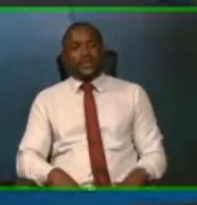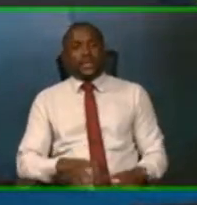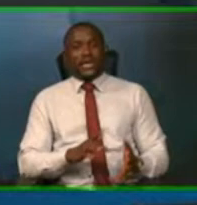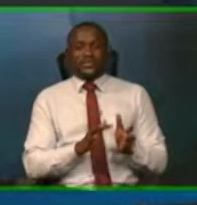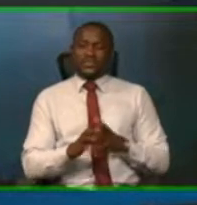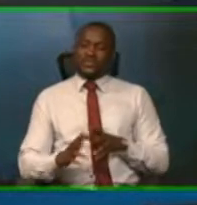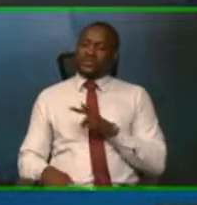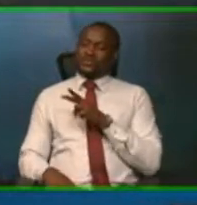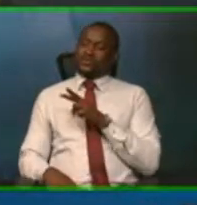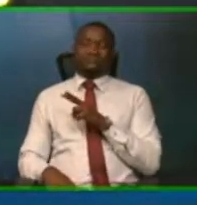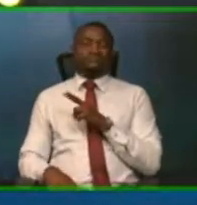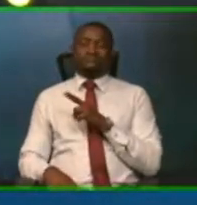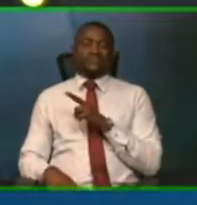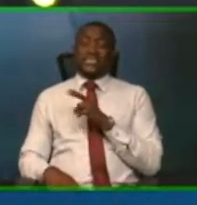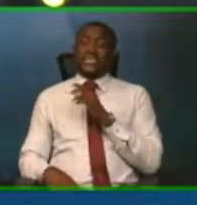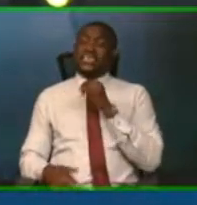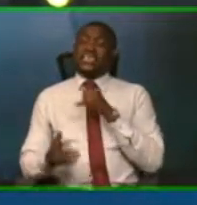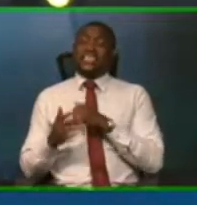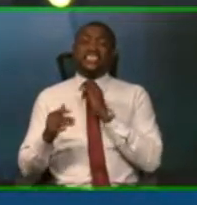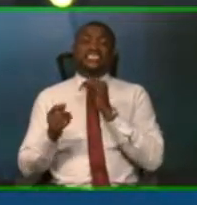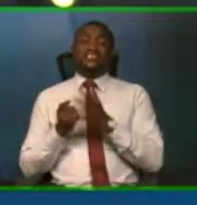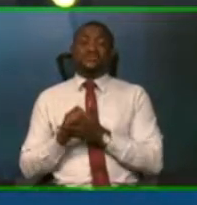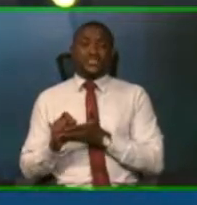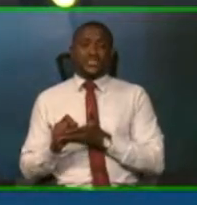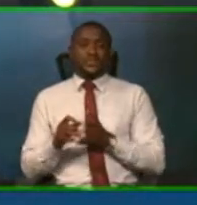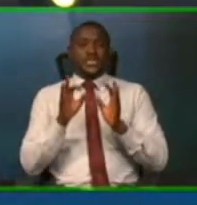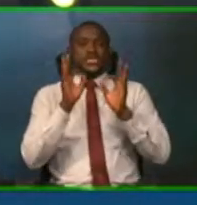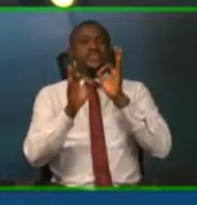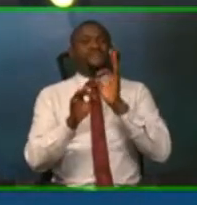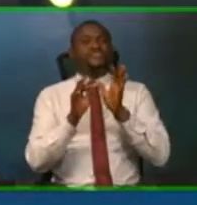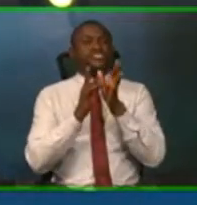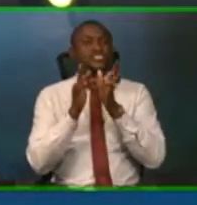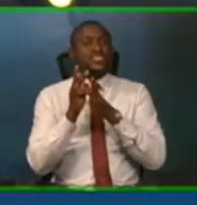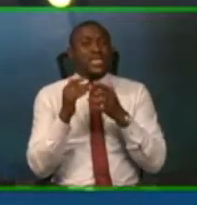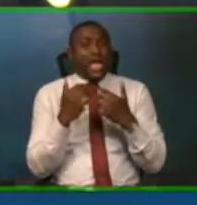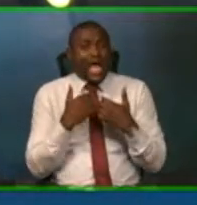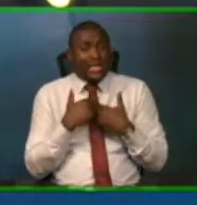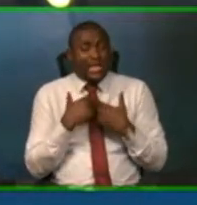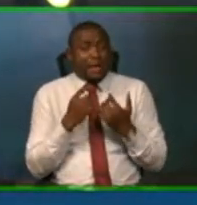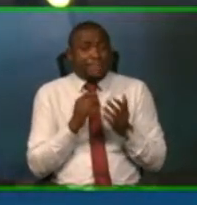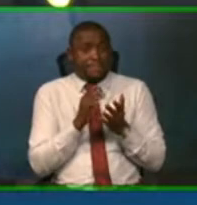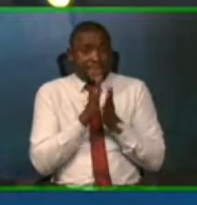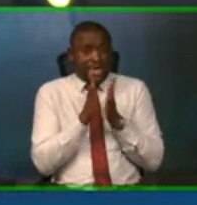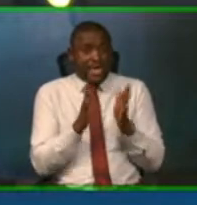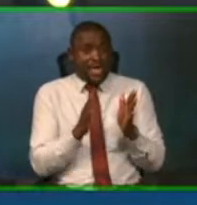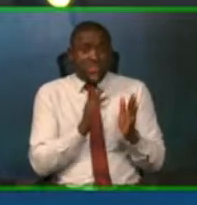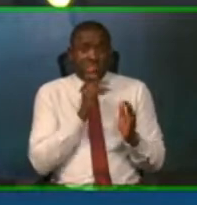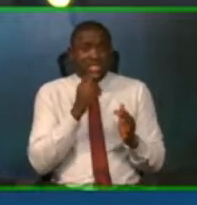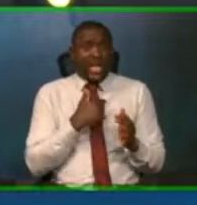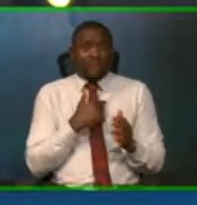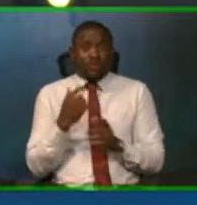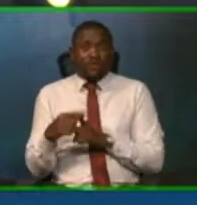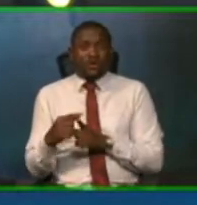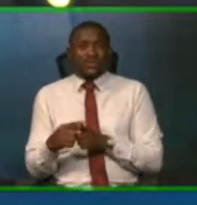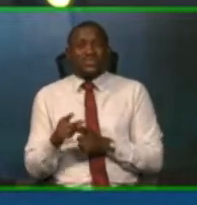and said, it is written. Please look up. If Jesus had prayer and did not have the word, he will fall over that temptation the same